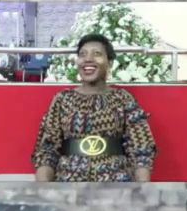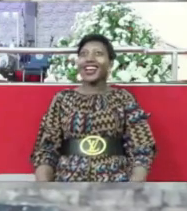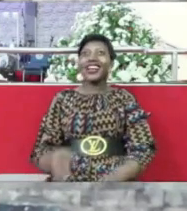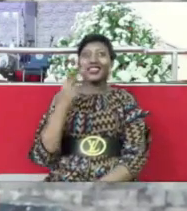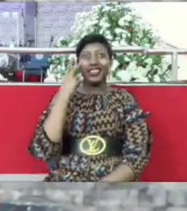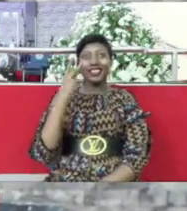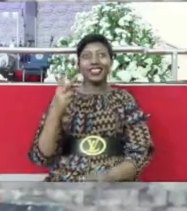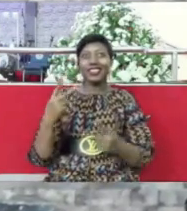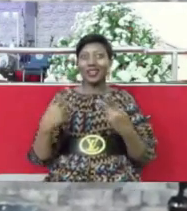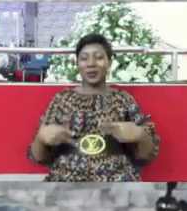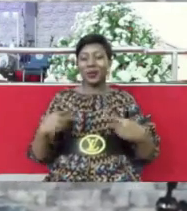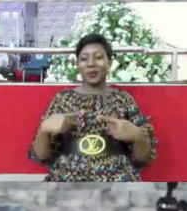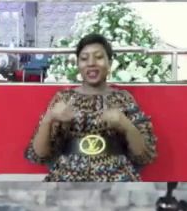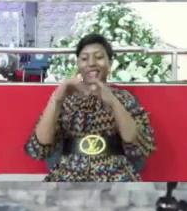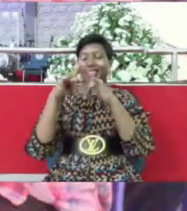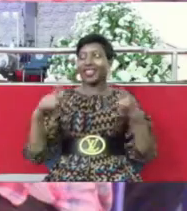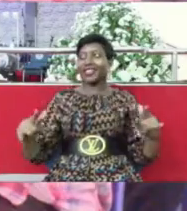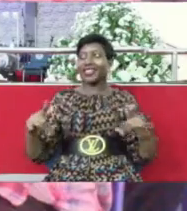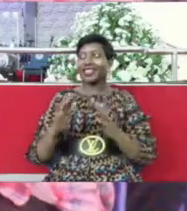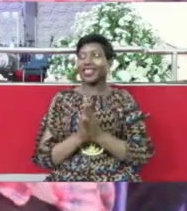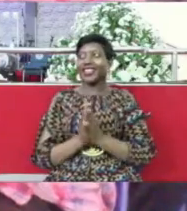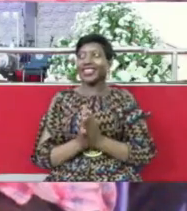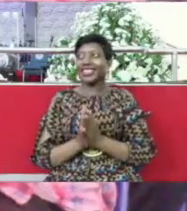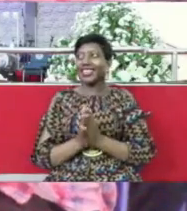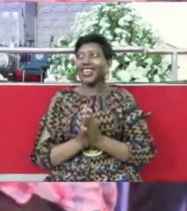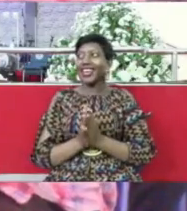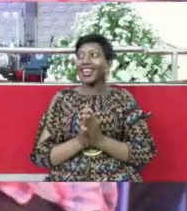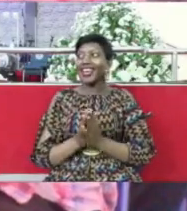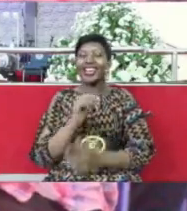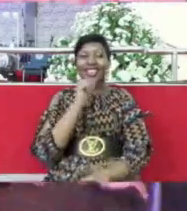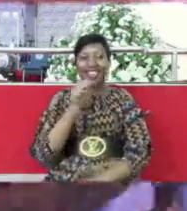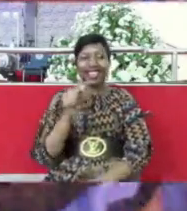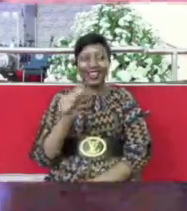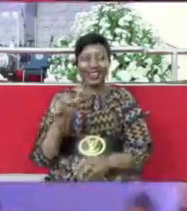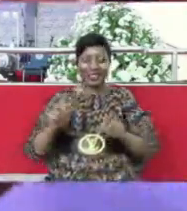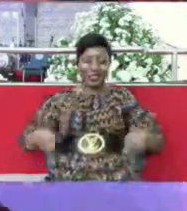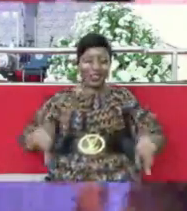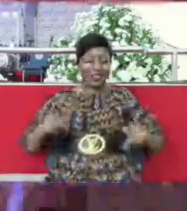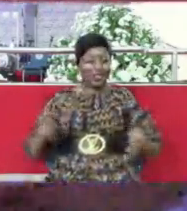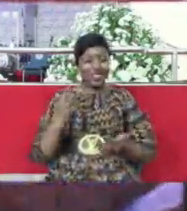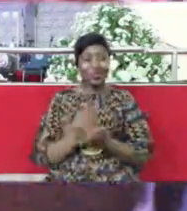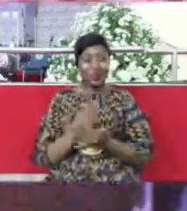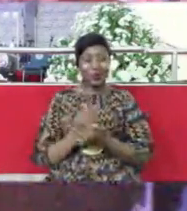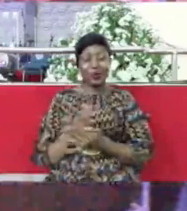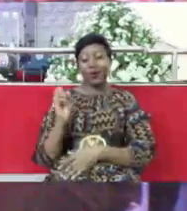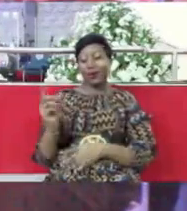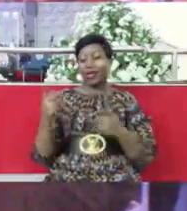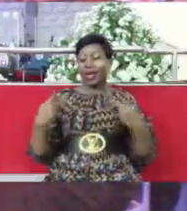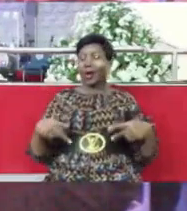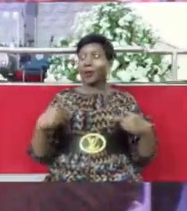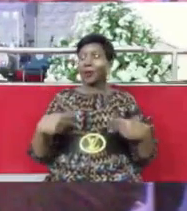there. They came on the screen and they are not cockroaches. Those are great people. Hao watu sio